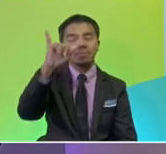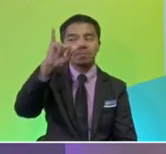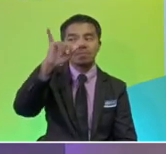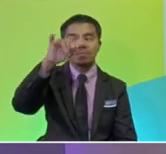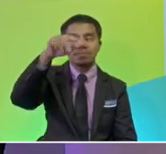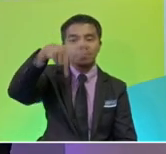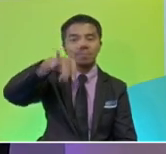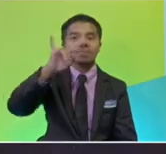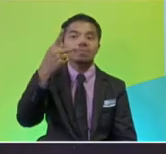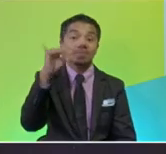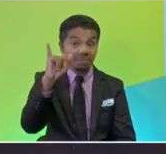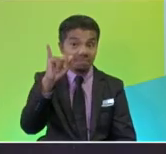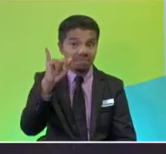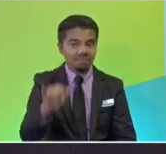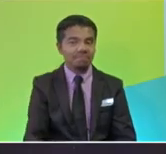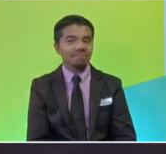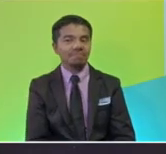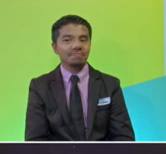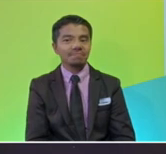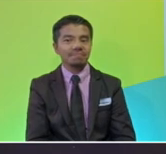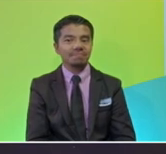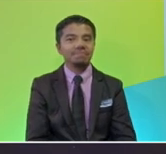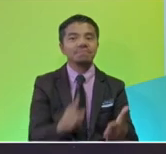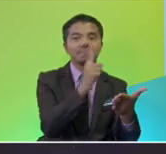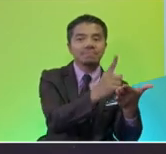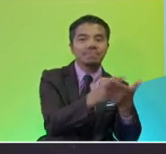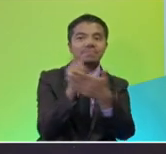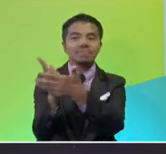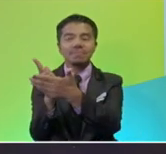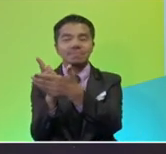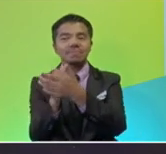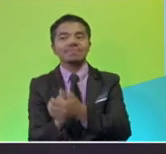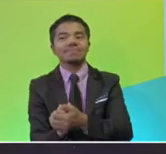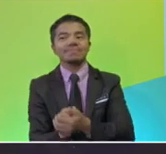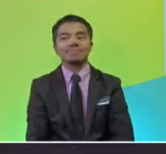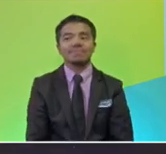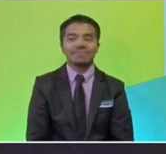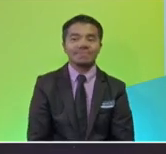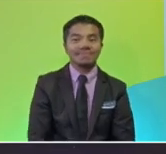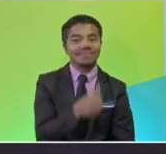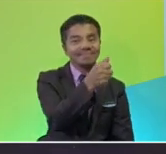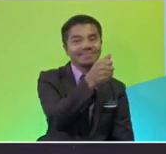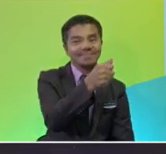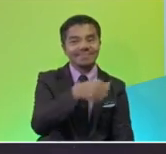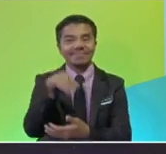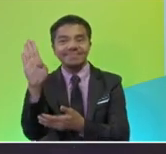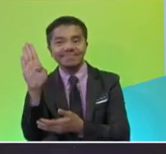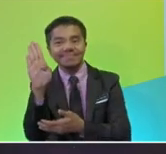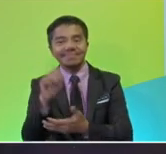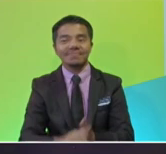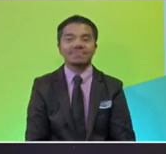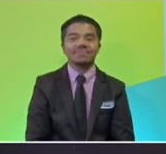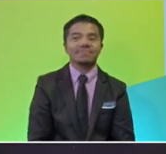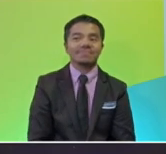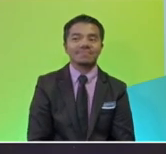or to Piki Piki? Okay, so A is Kuogelia. Yeah, A is Kuogelia and B is Piki Piki. All right. Which one are you going to send